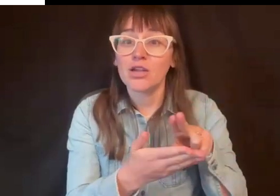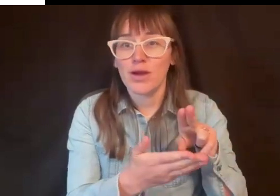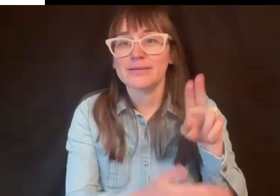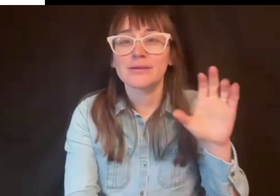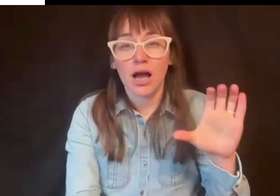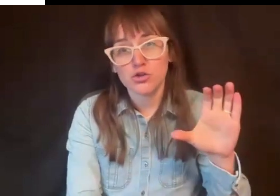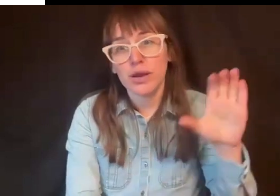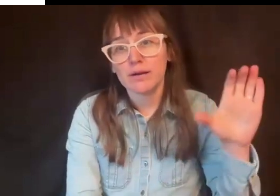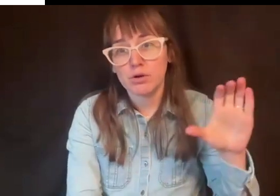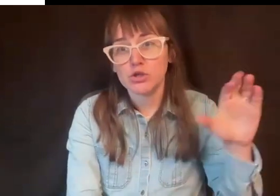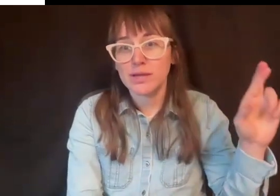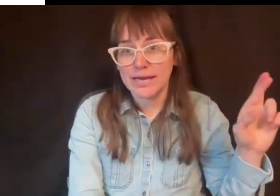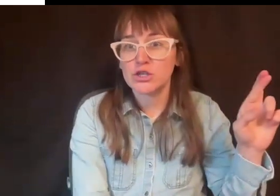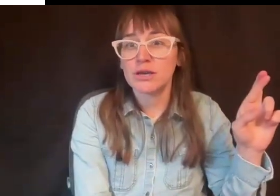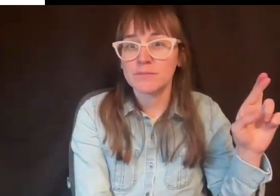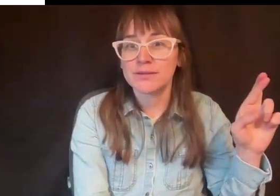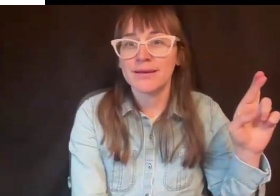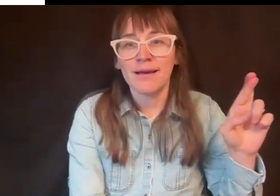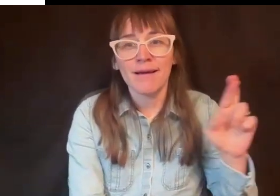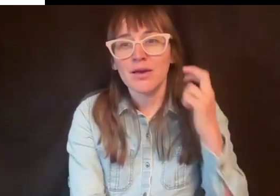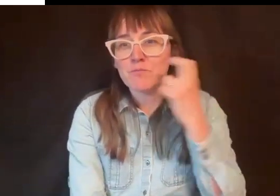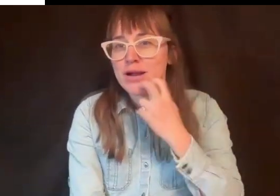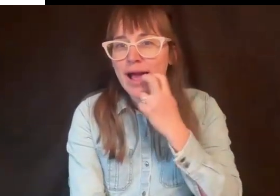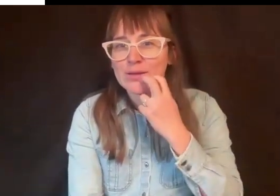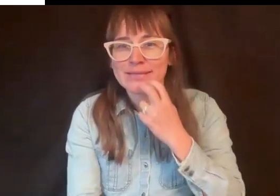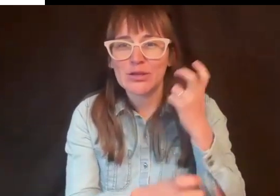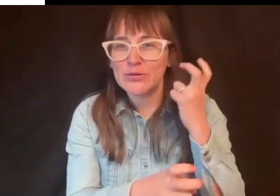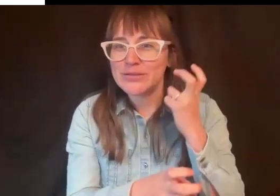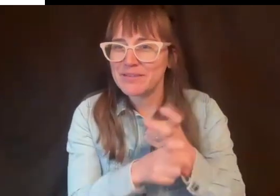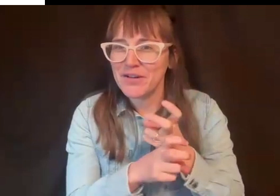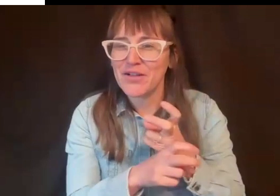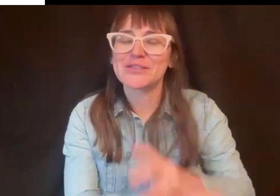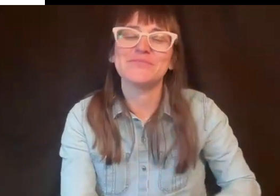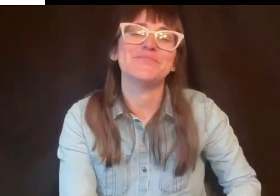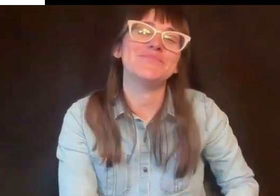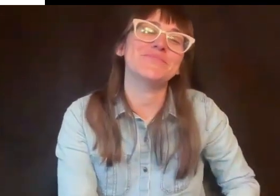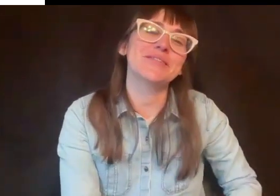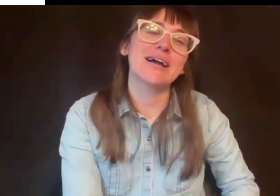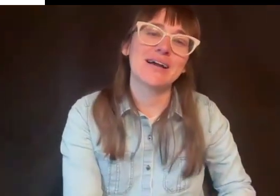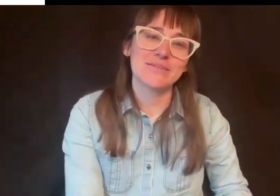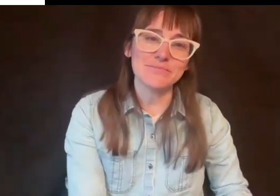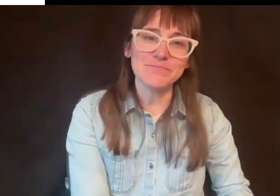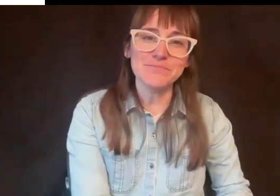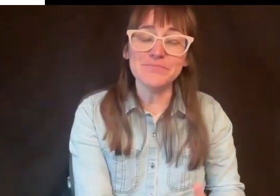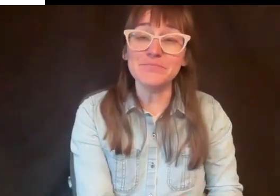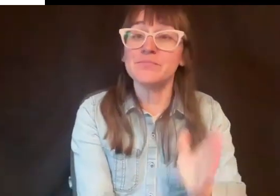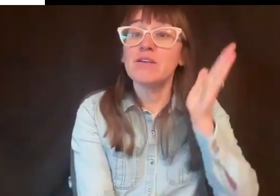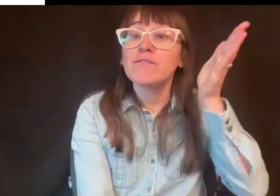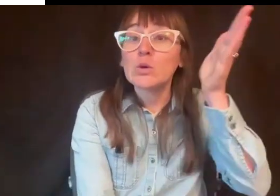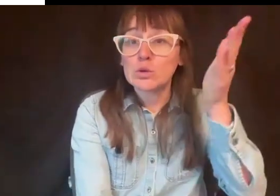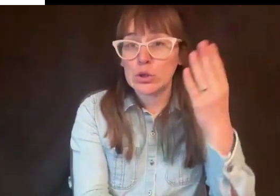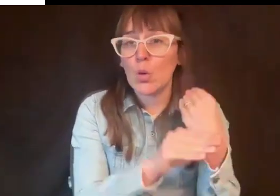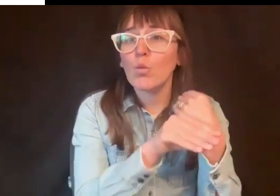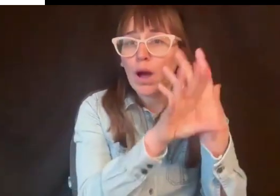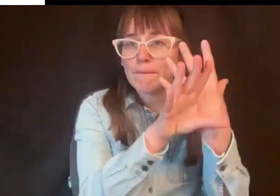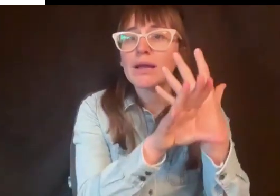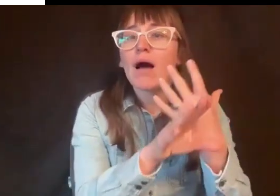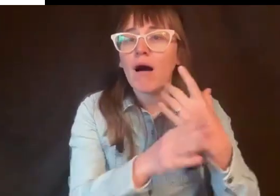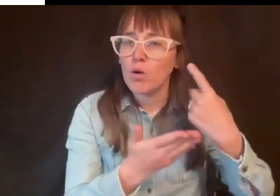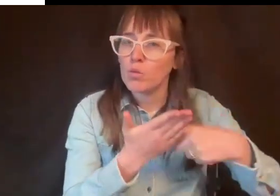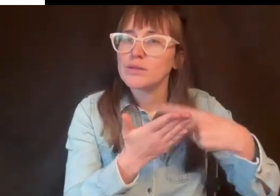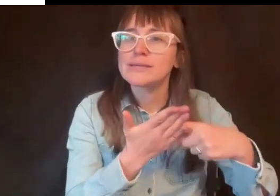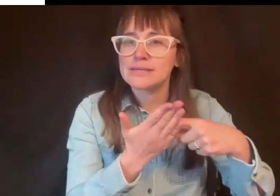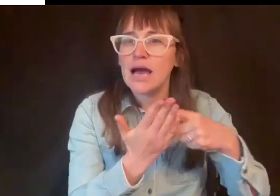commercial relationships. This is really like saying a rhyme to me. A future webinar will cover multiple